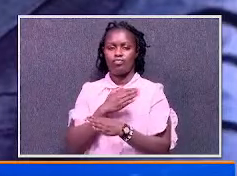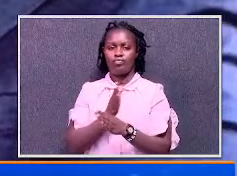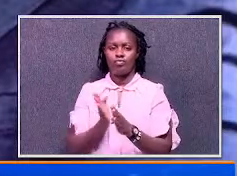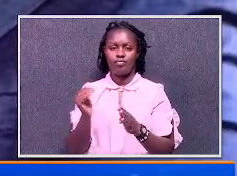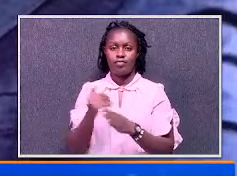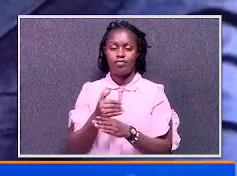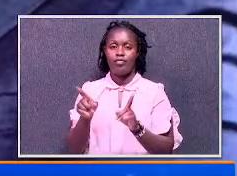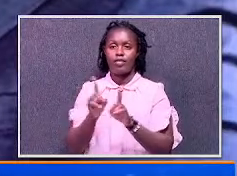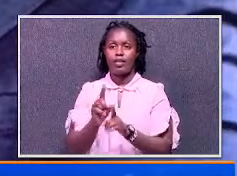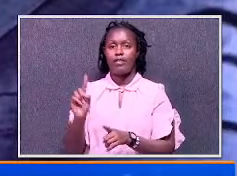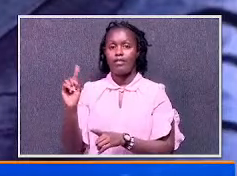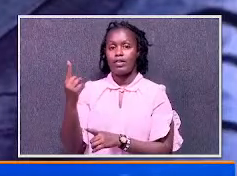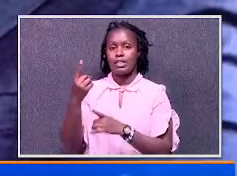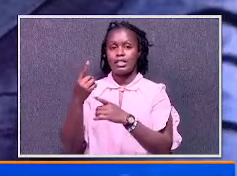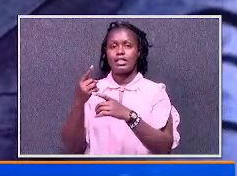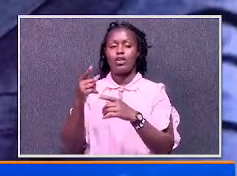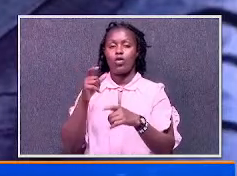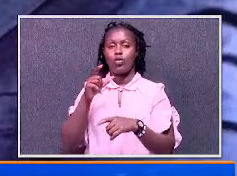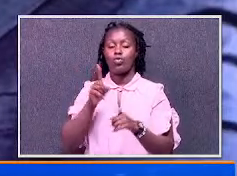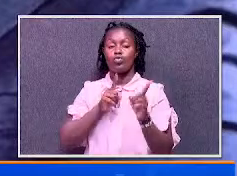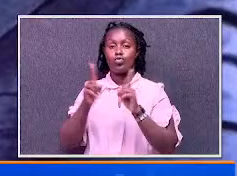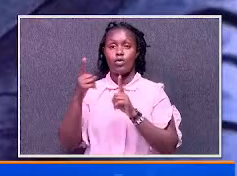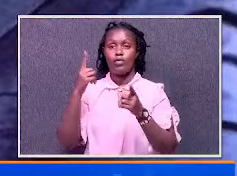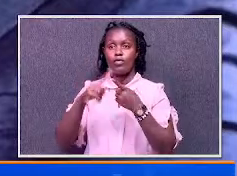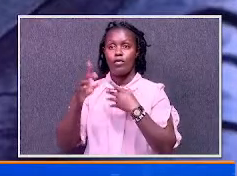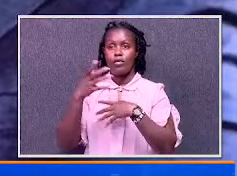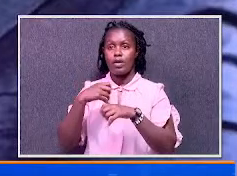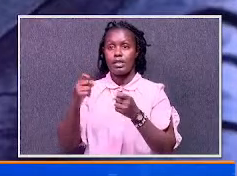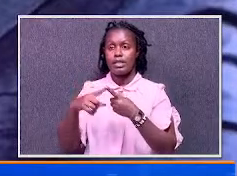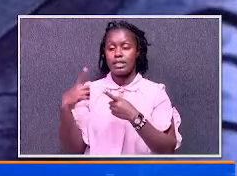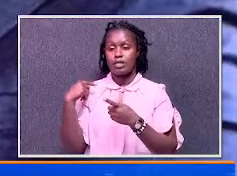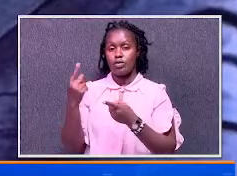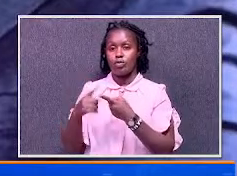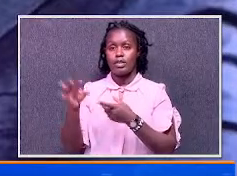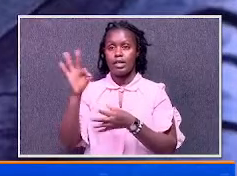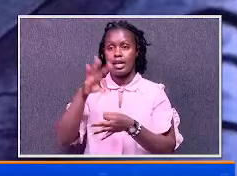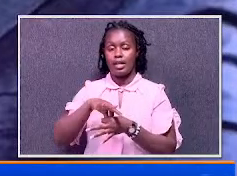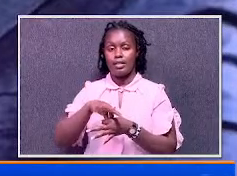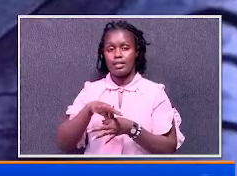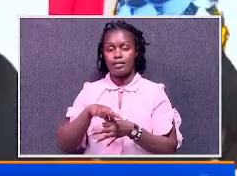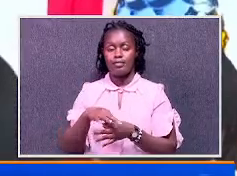the president's first tour of the coast region since he was elected.